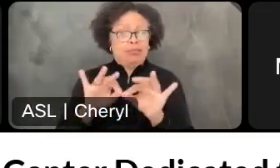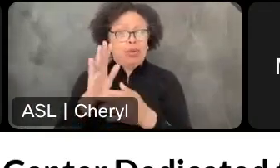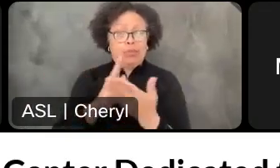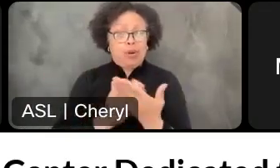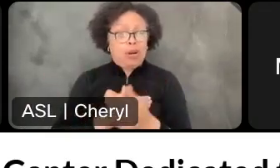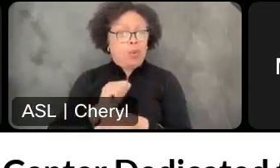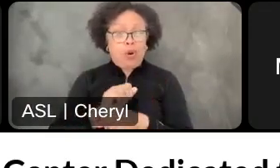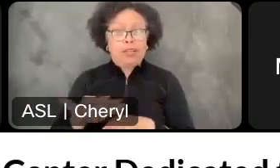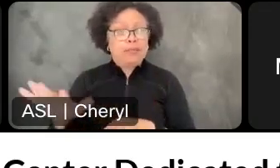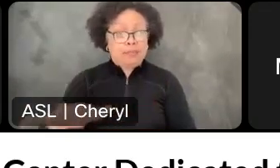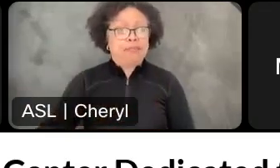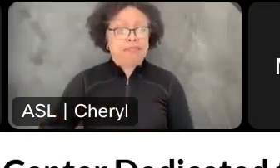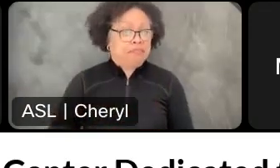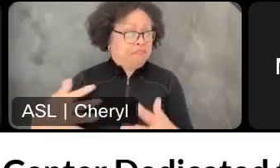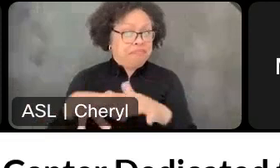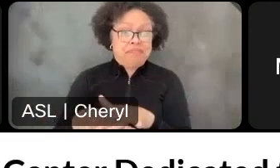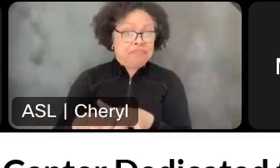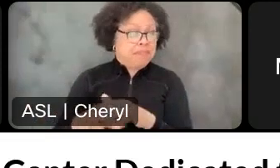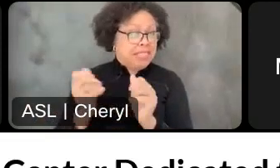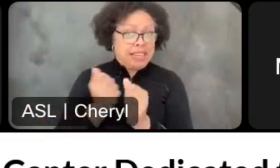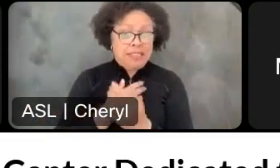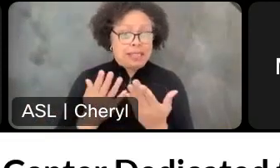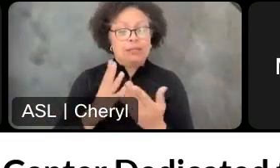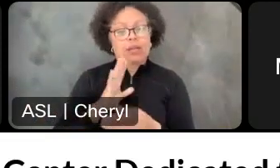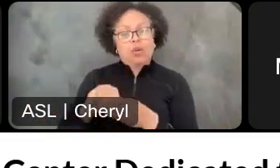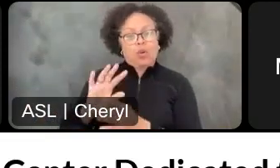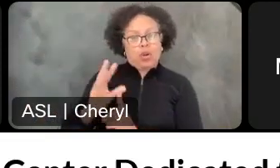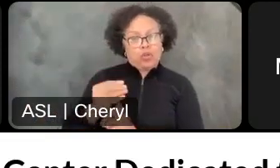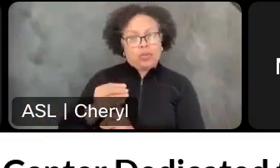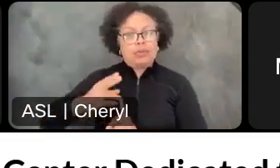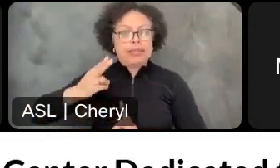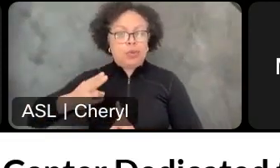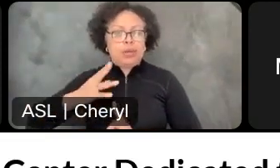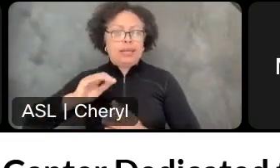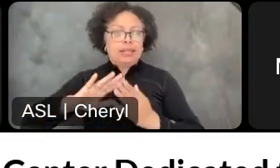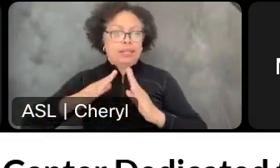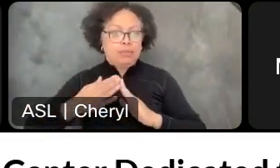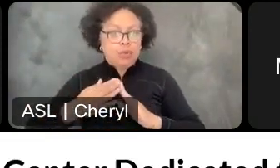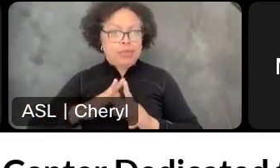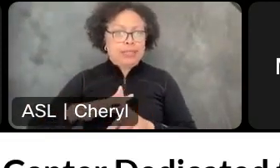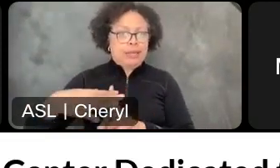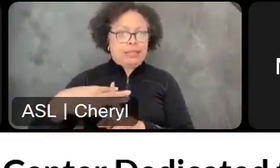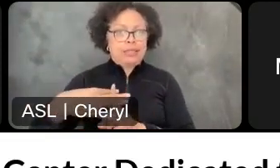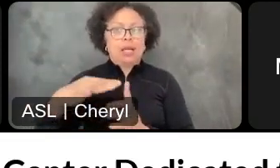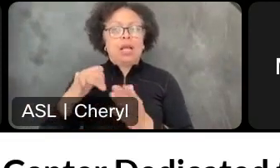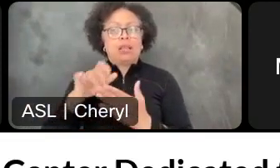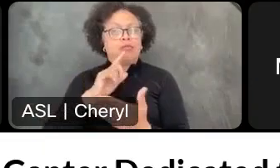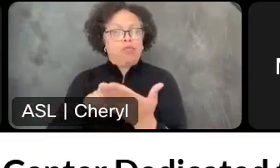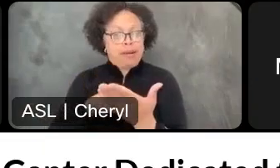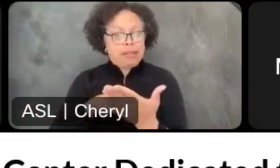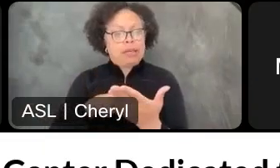do. Incorporating cultural, historical, and community contexts that recognize